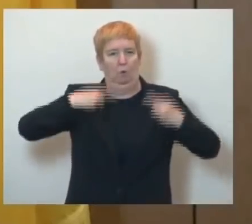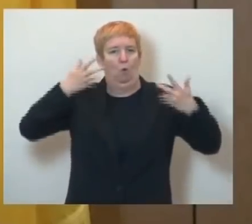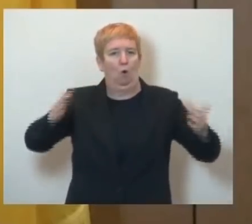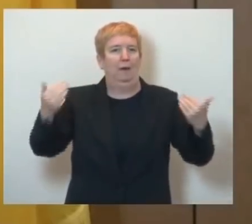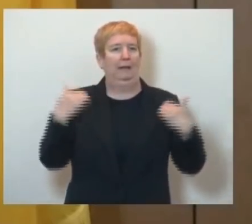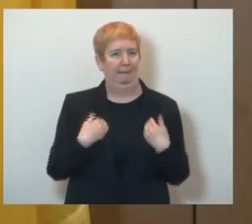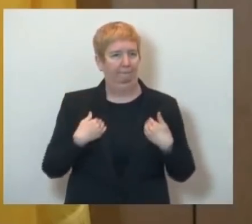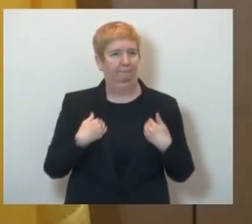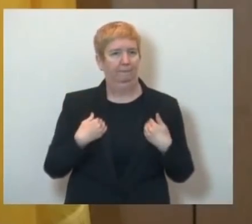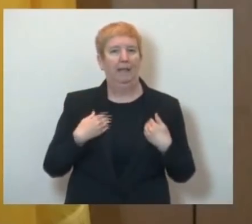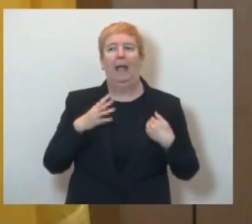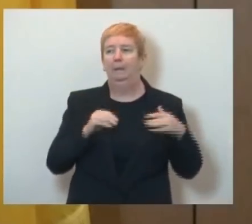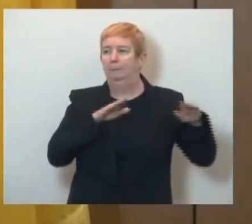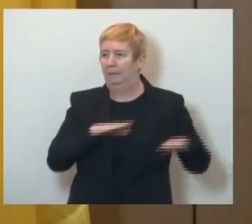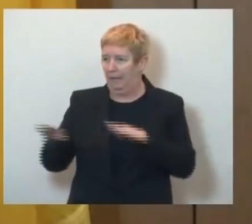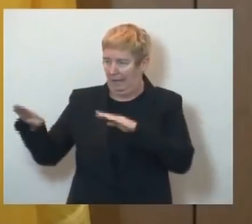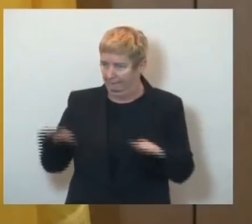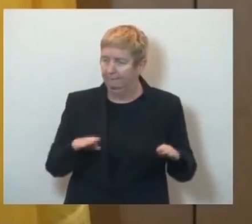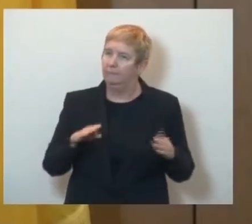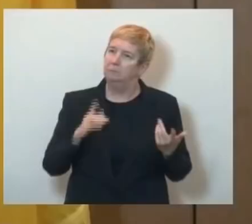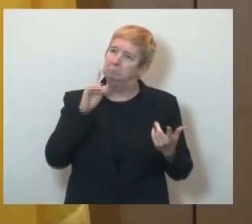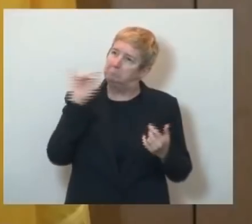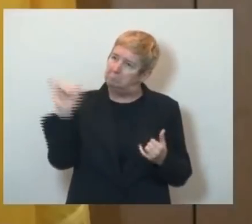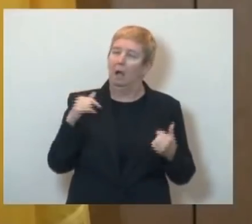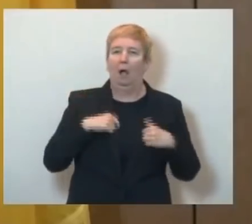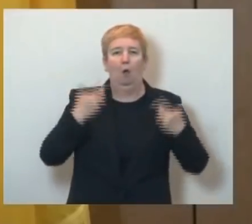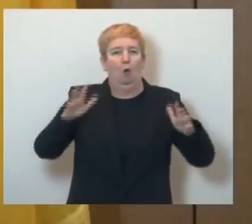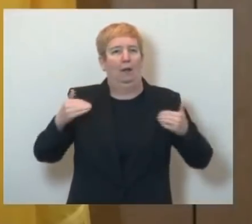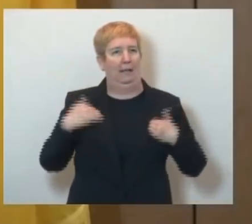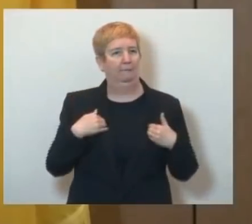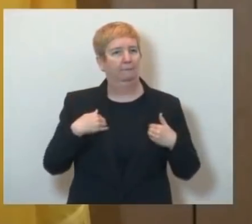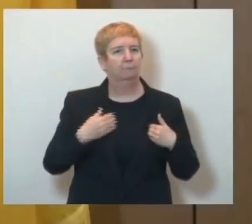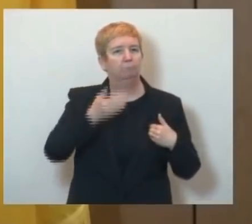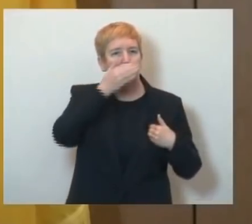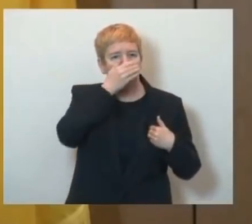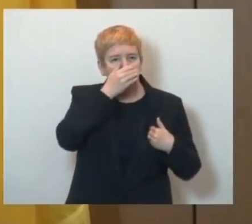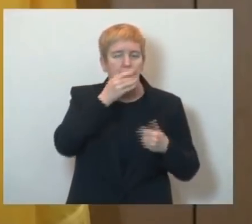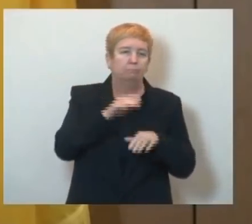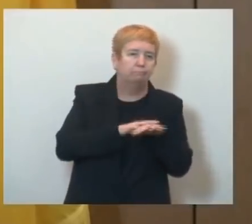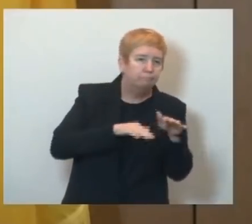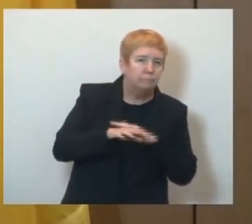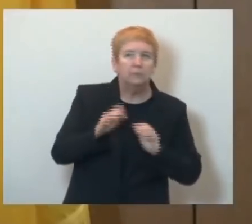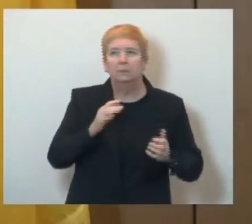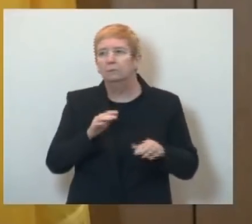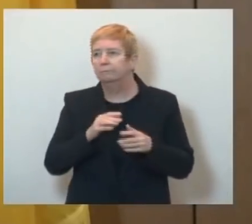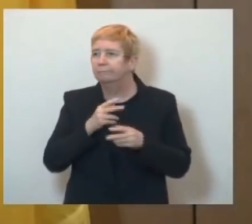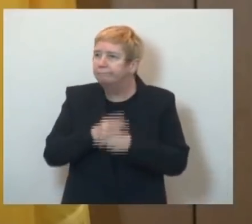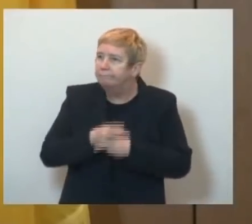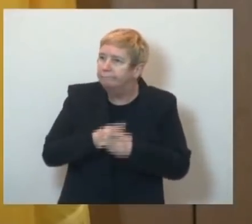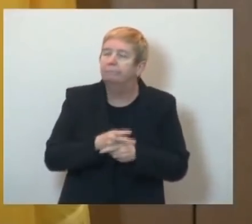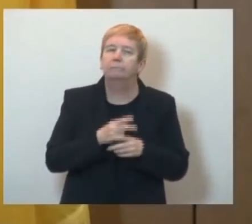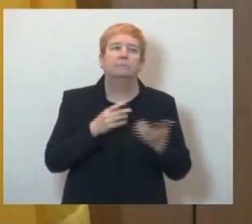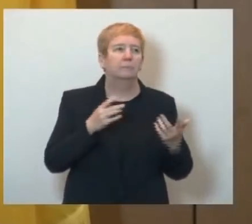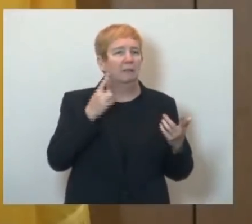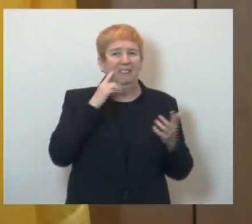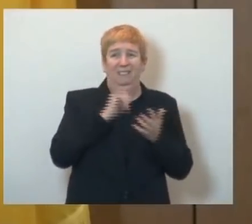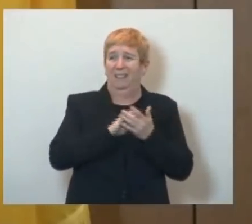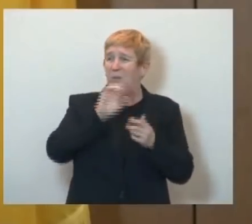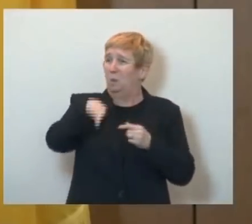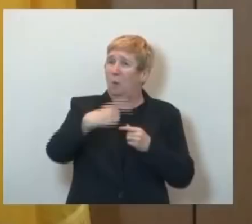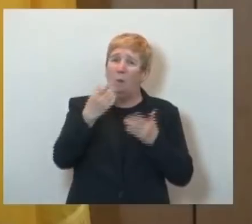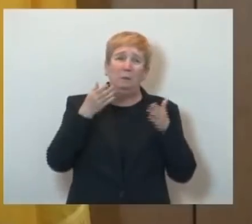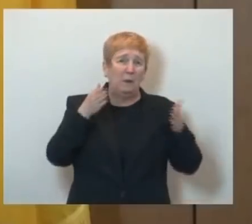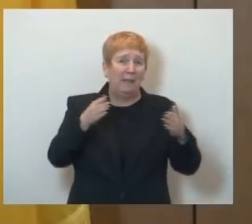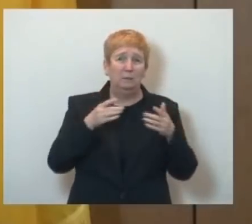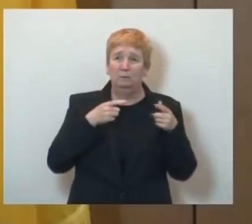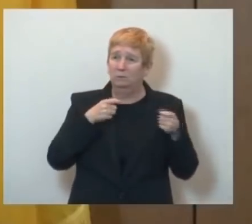given those restrictions, that we don't have everything that we need, for us to mitigate. Everyone should behave